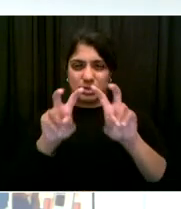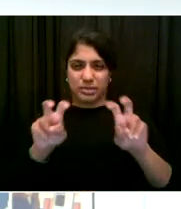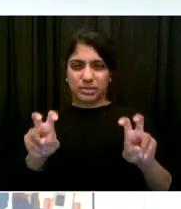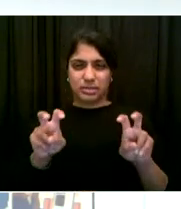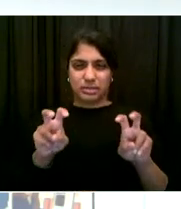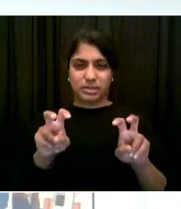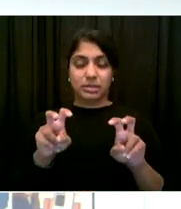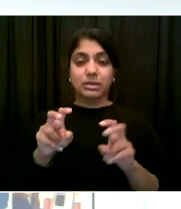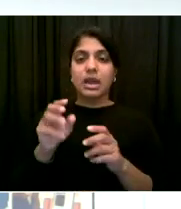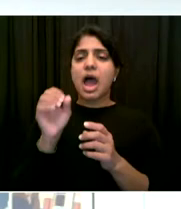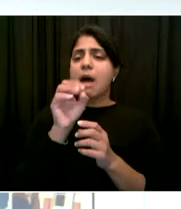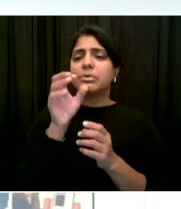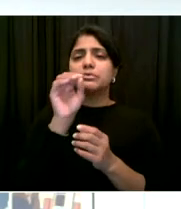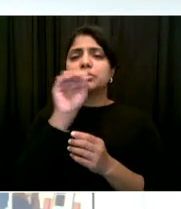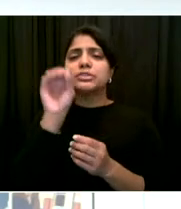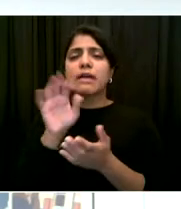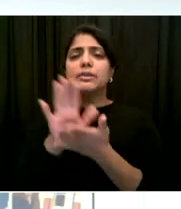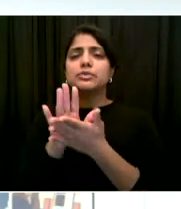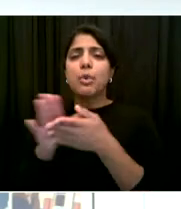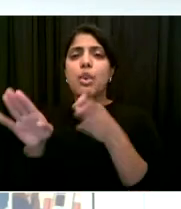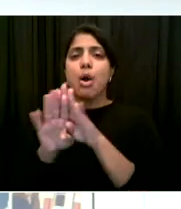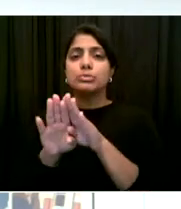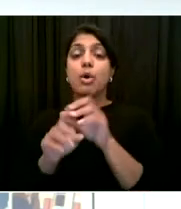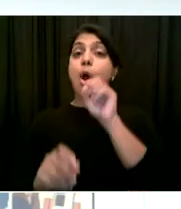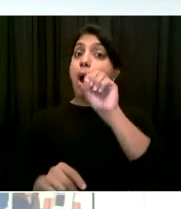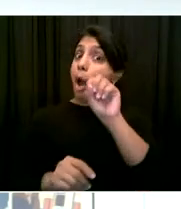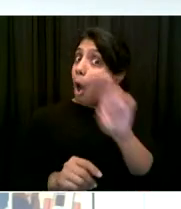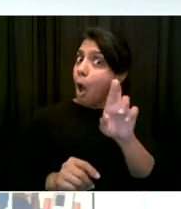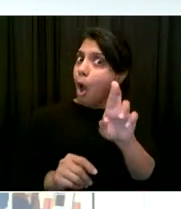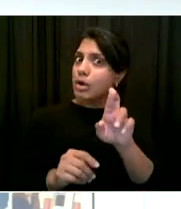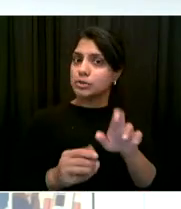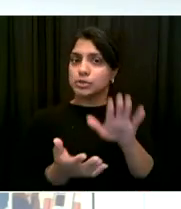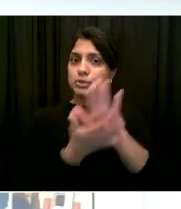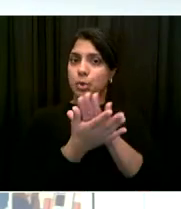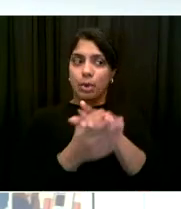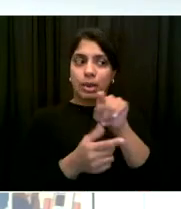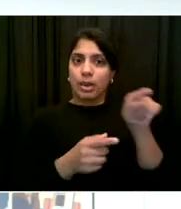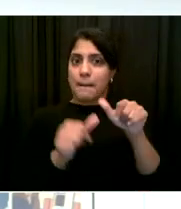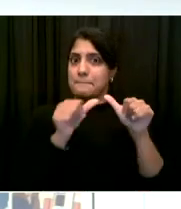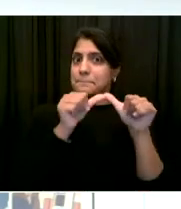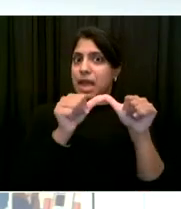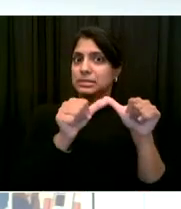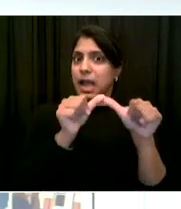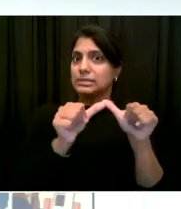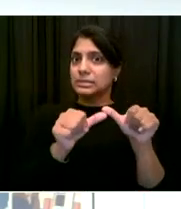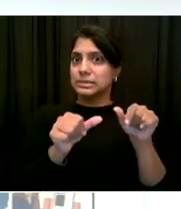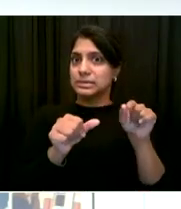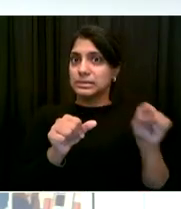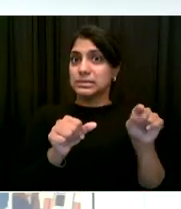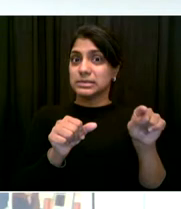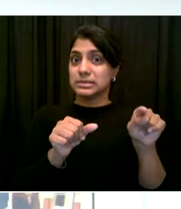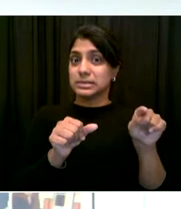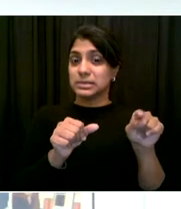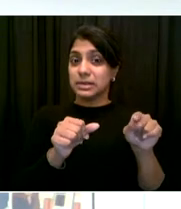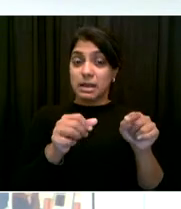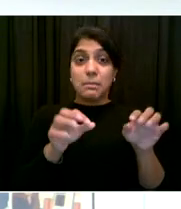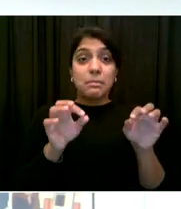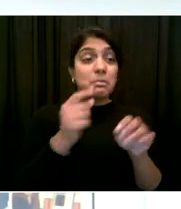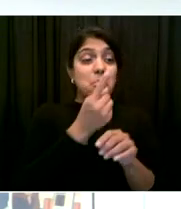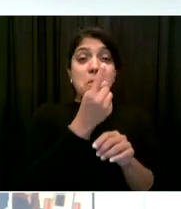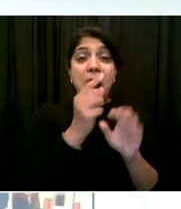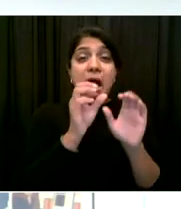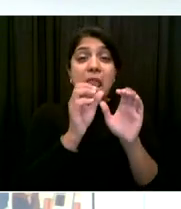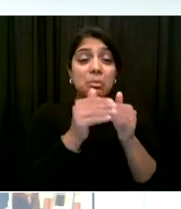transmission occurring in schools. And because cases are higher, we have seen an increase in using